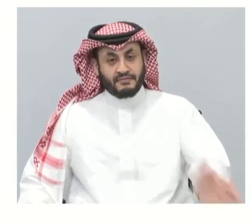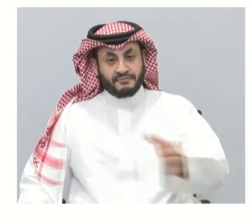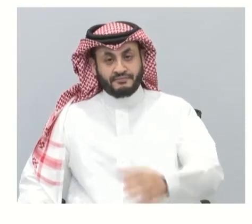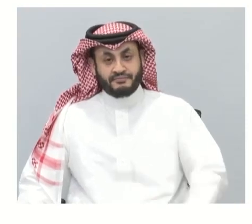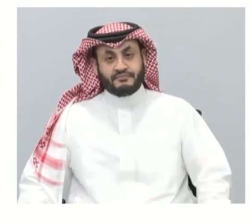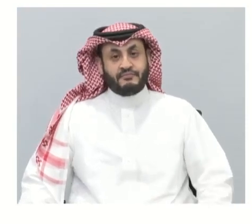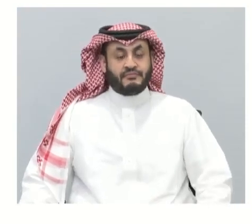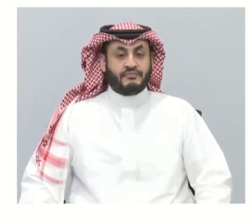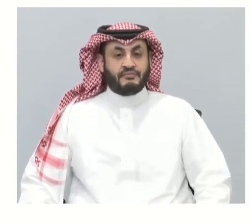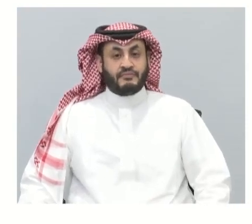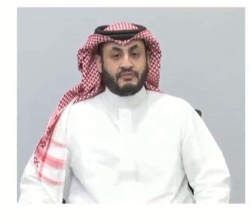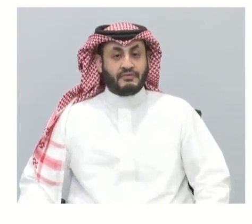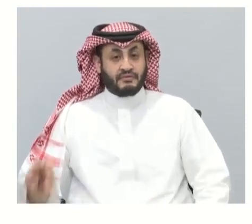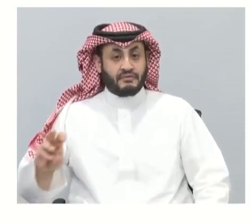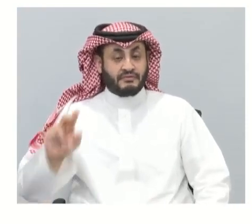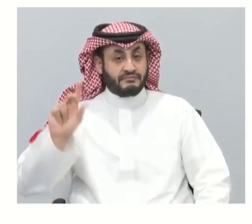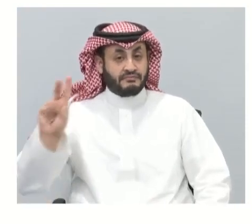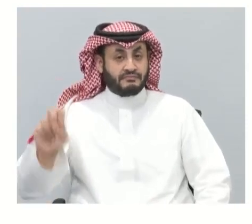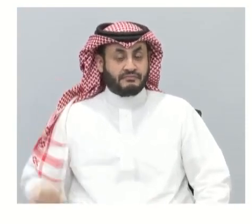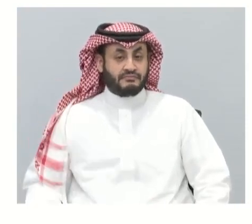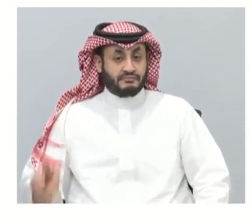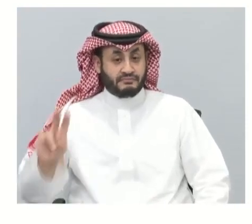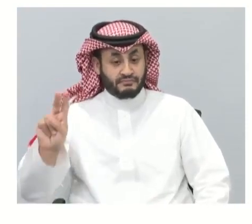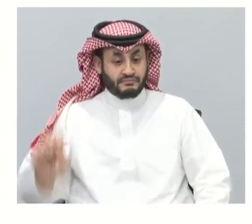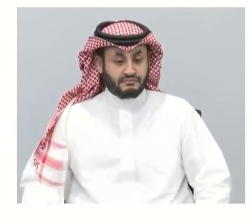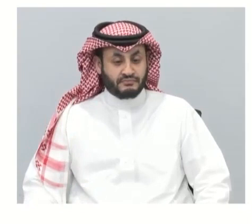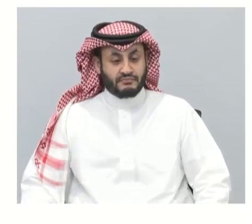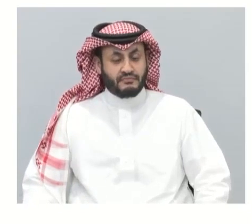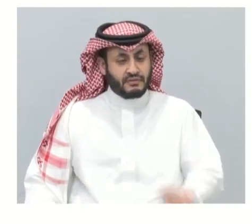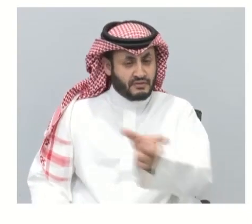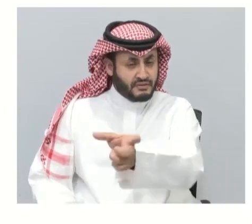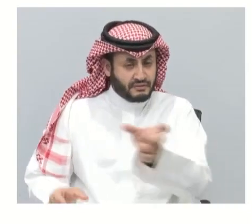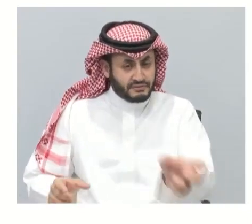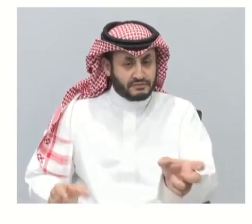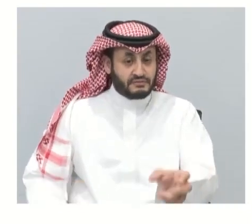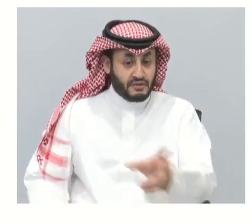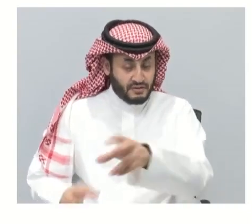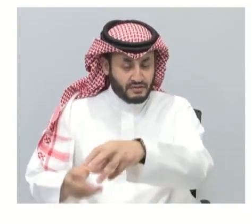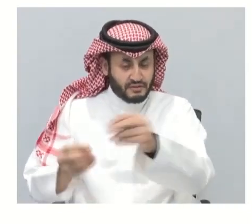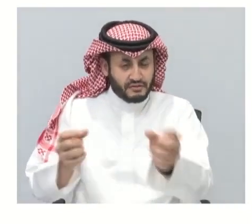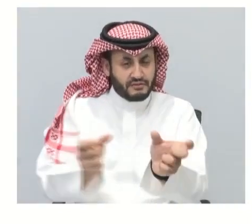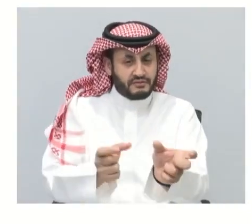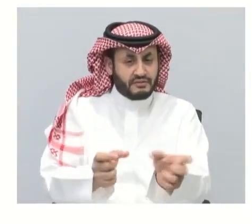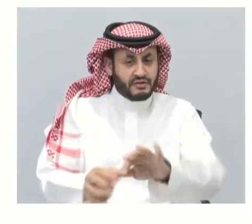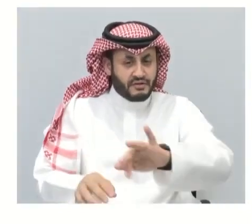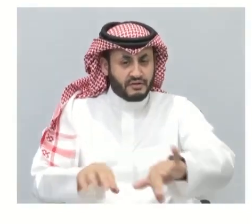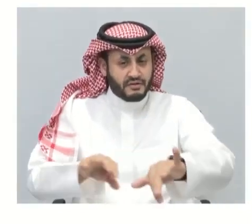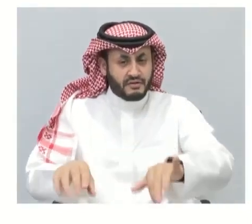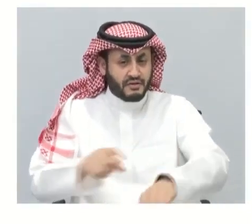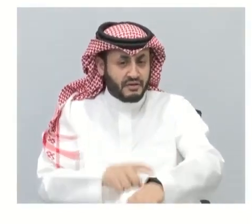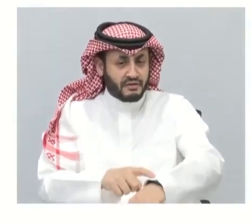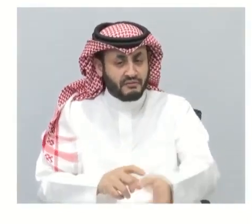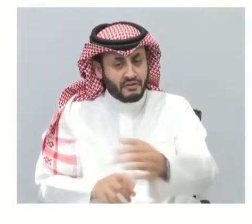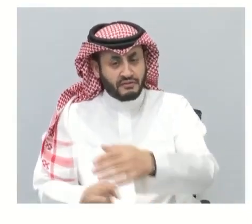page 62. Complete the sentences with the words in parentheses, the verb. Use the present perfect progressive or the